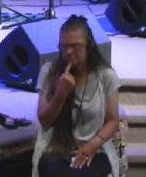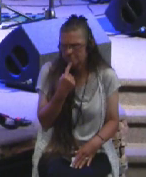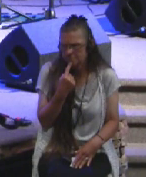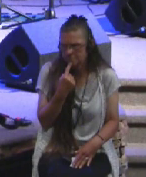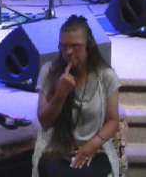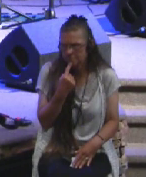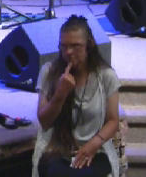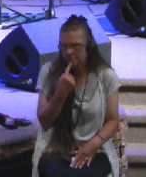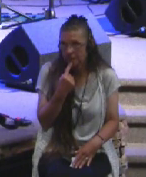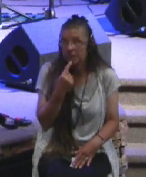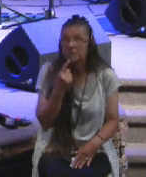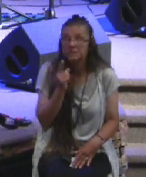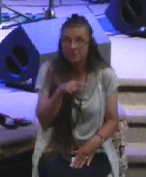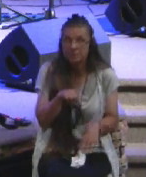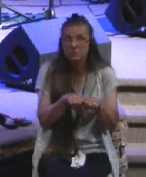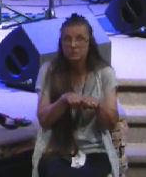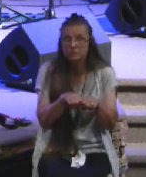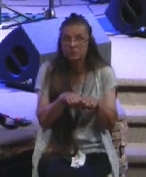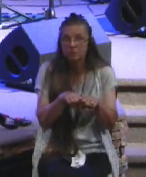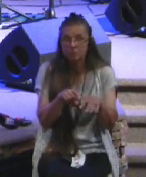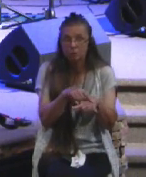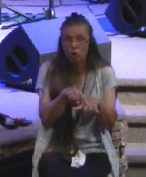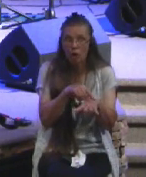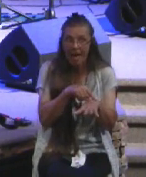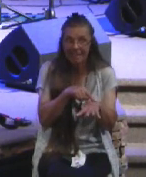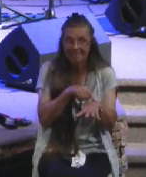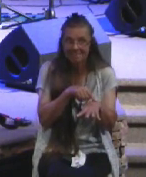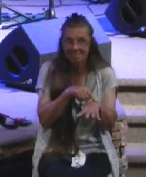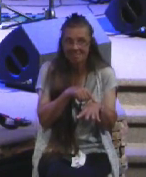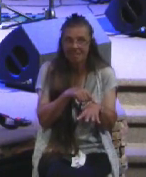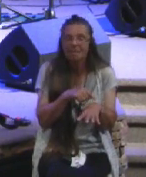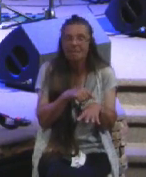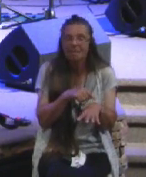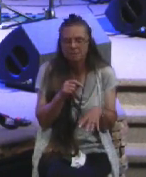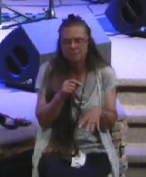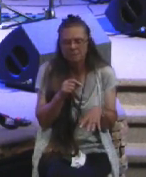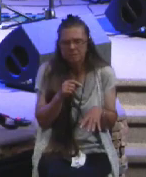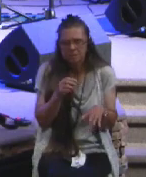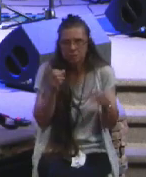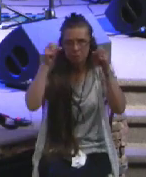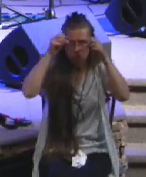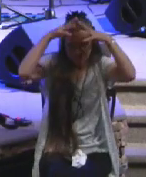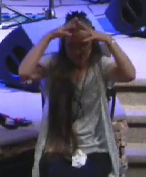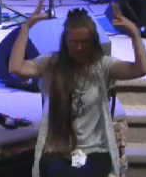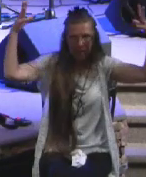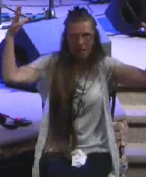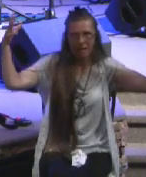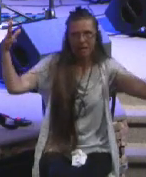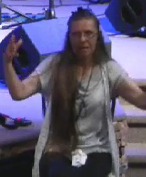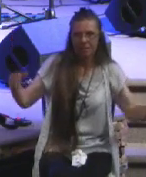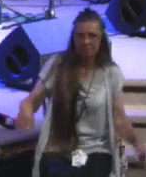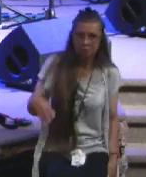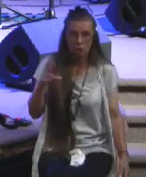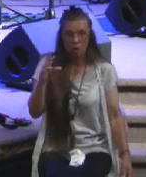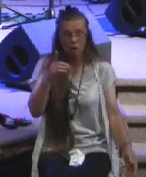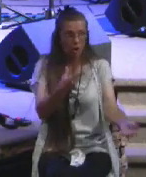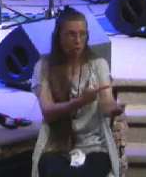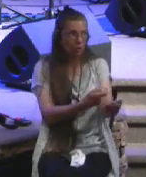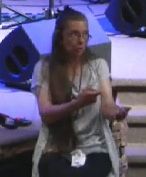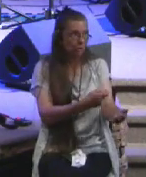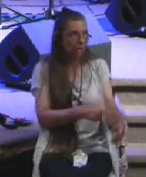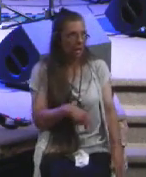she was cracked, okay? She had admitted she had smoked some stuff that wasn't good. She was on some drugs.